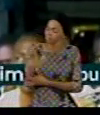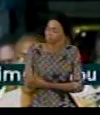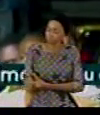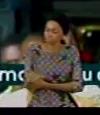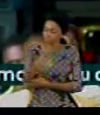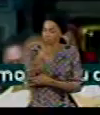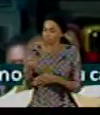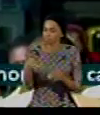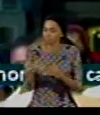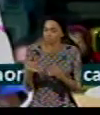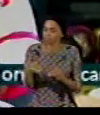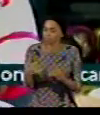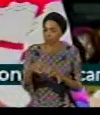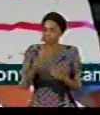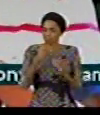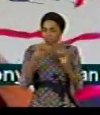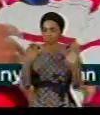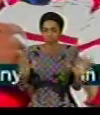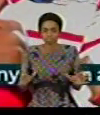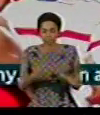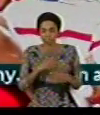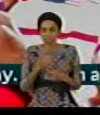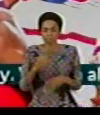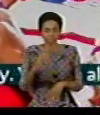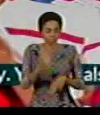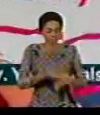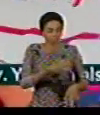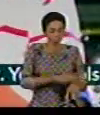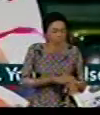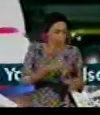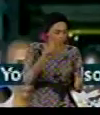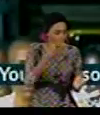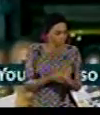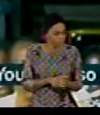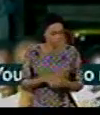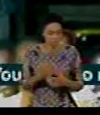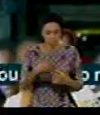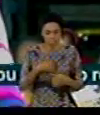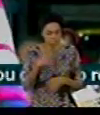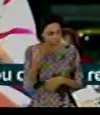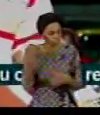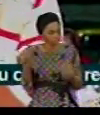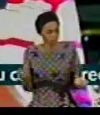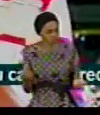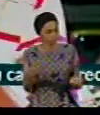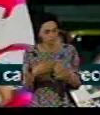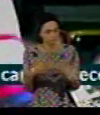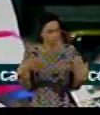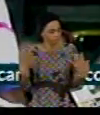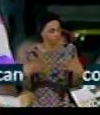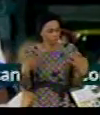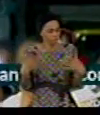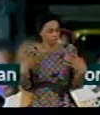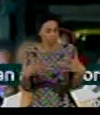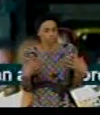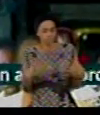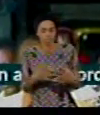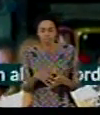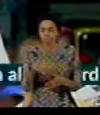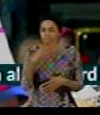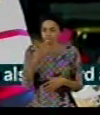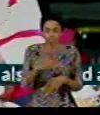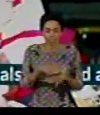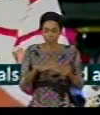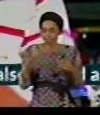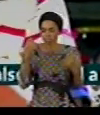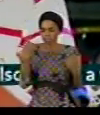is going on? Then I woke up my wife. I say, I don't understand. I begin to shivering. In fact, I say, I don't understand. What